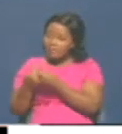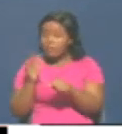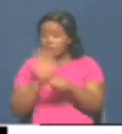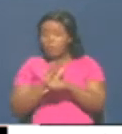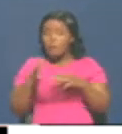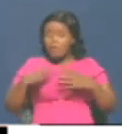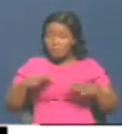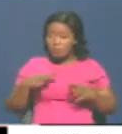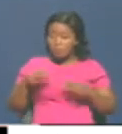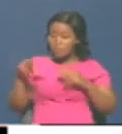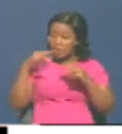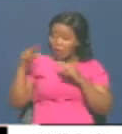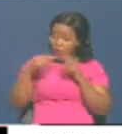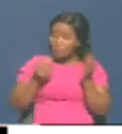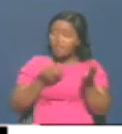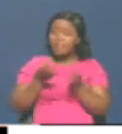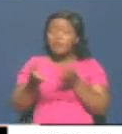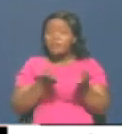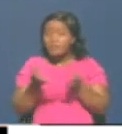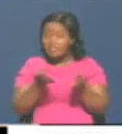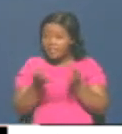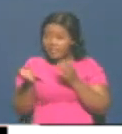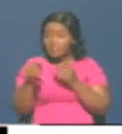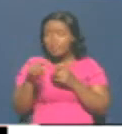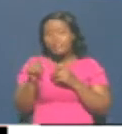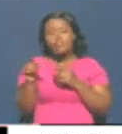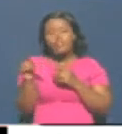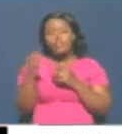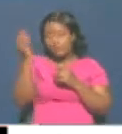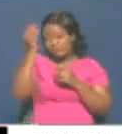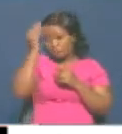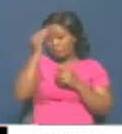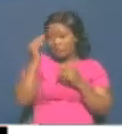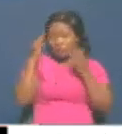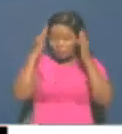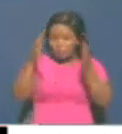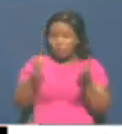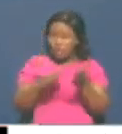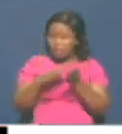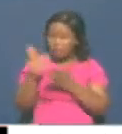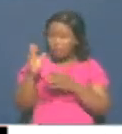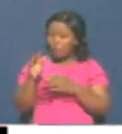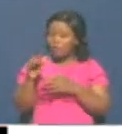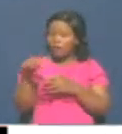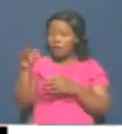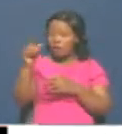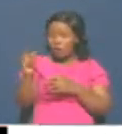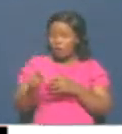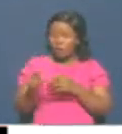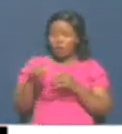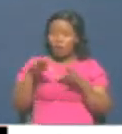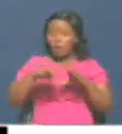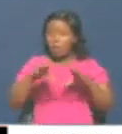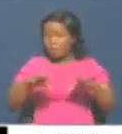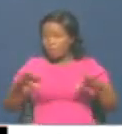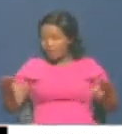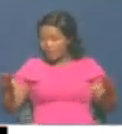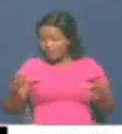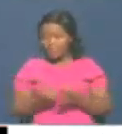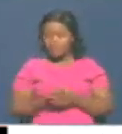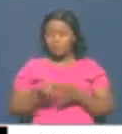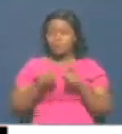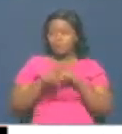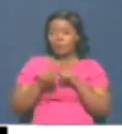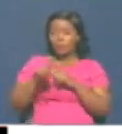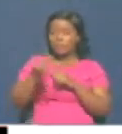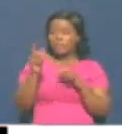business, it taught us to concentrate on the domestic market. The expansion of the Manda Airport runway from 2